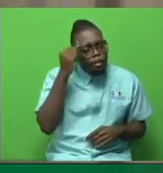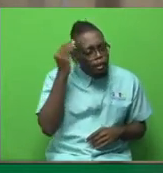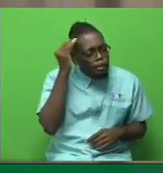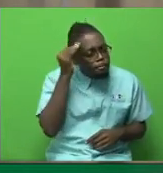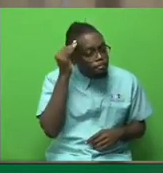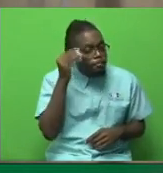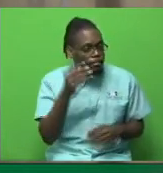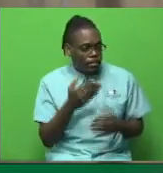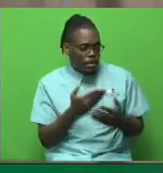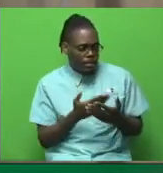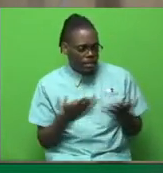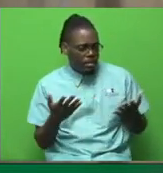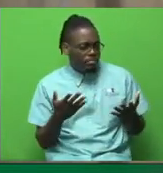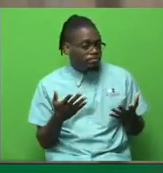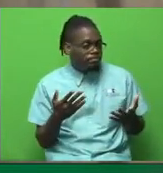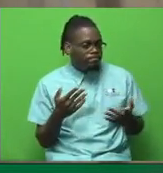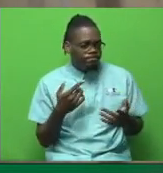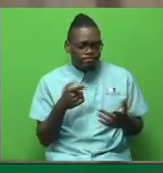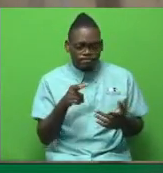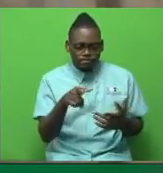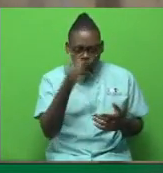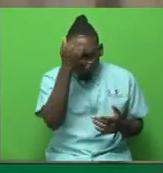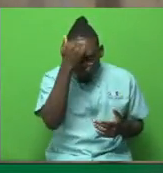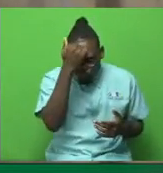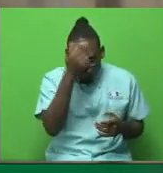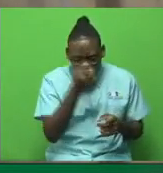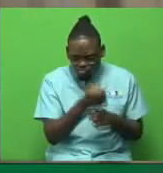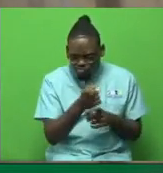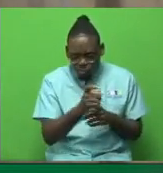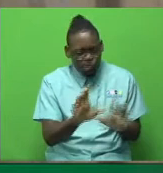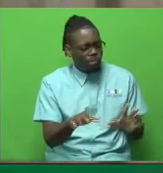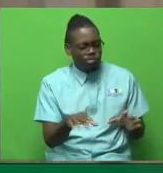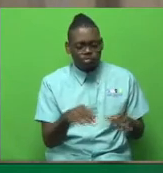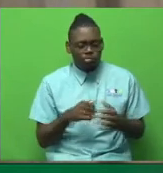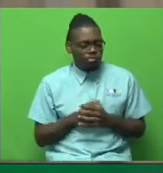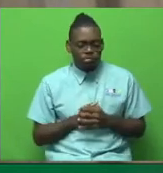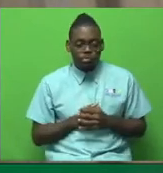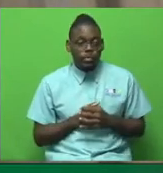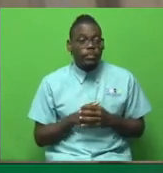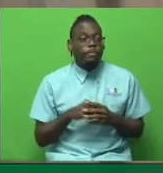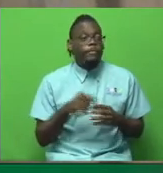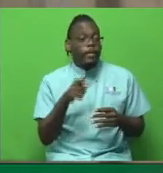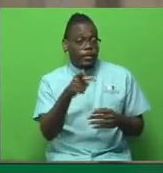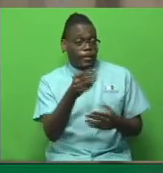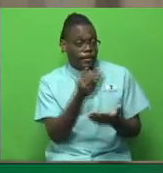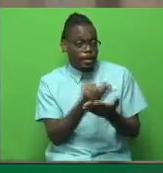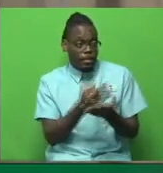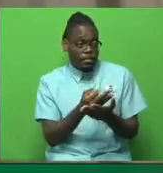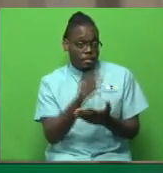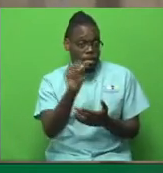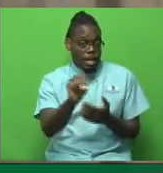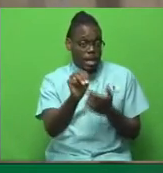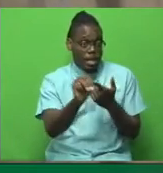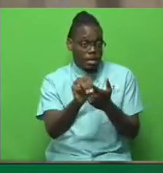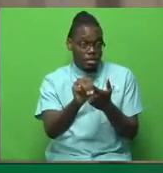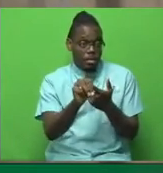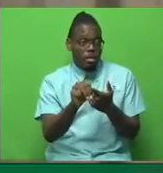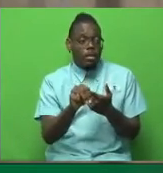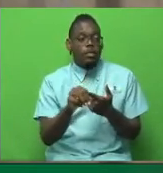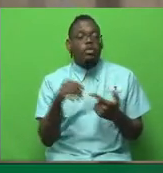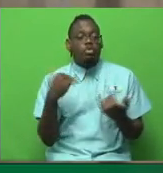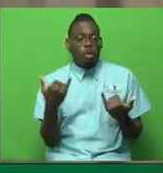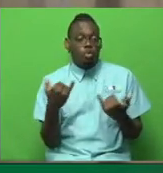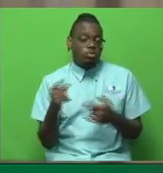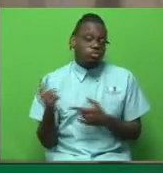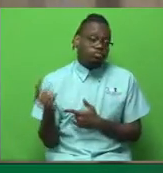it is obscene coming from the government Minister of Finance on Monday came came forward and